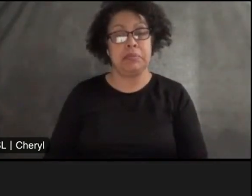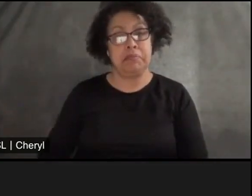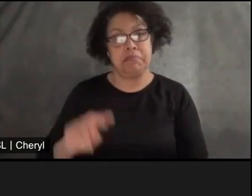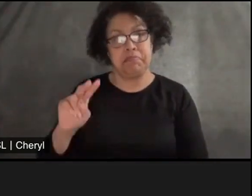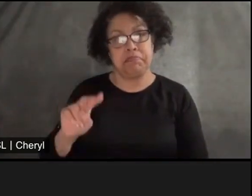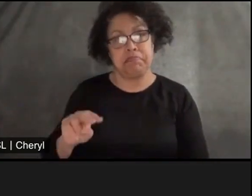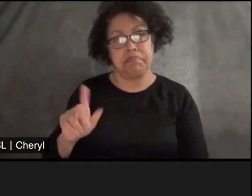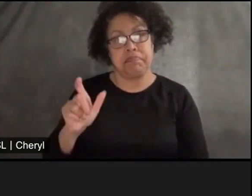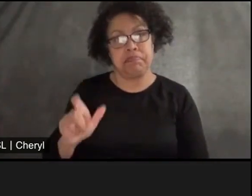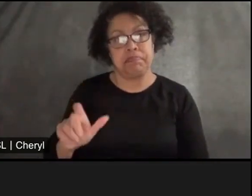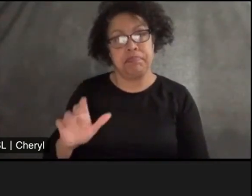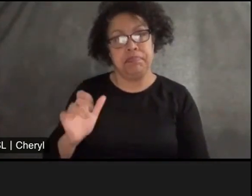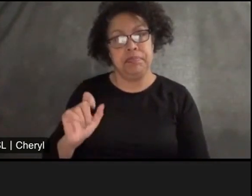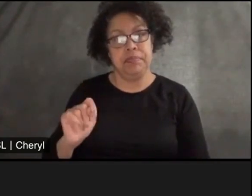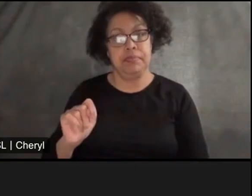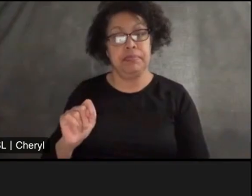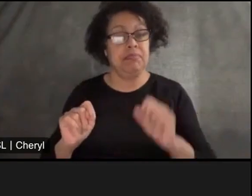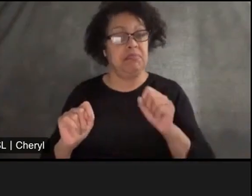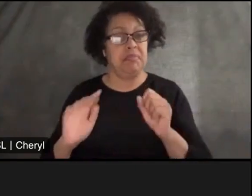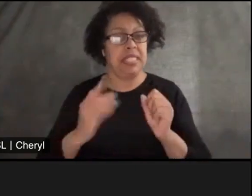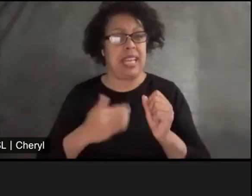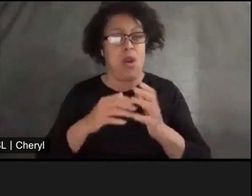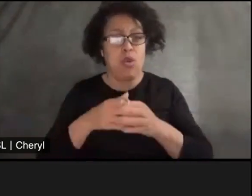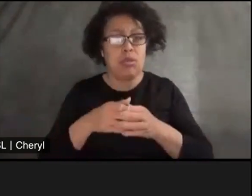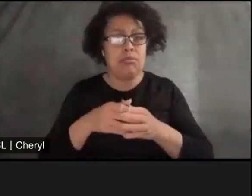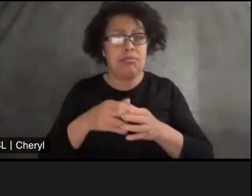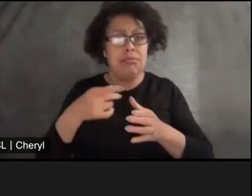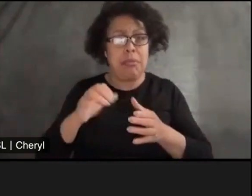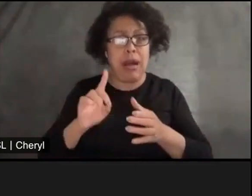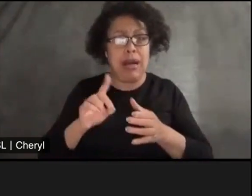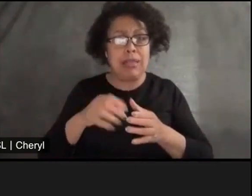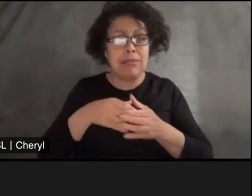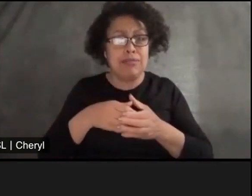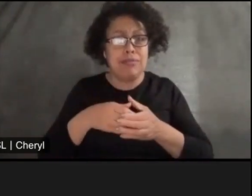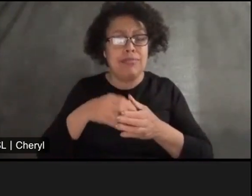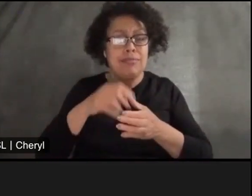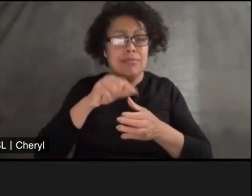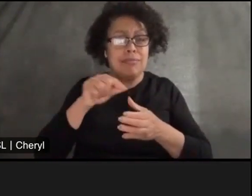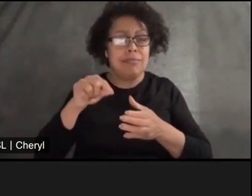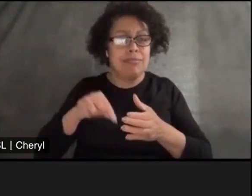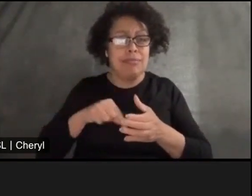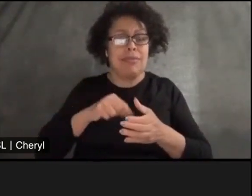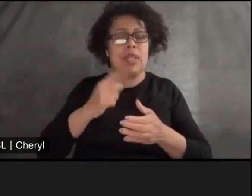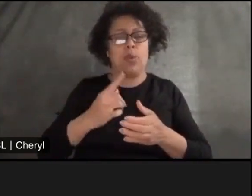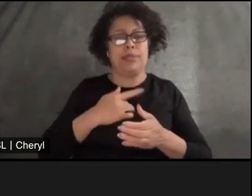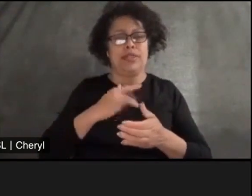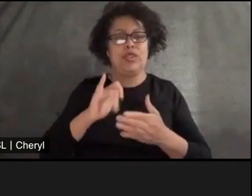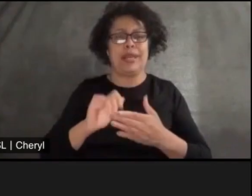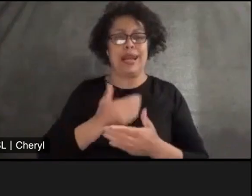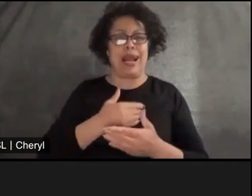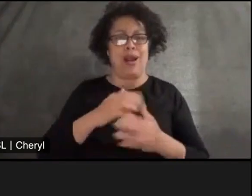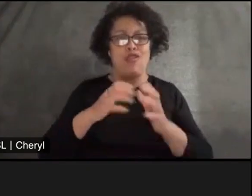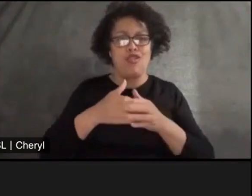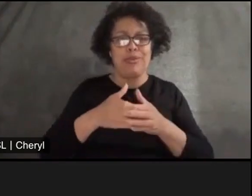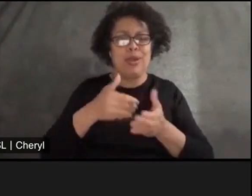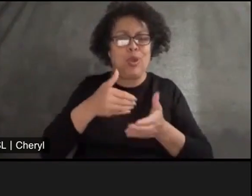Yeah, our pods. I think there's always this assumption that with our pods, our closest connections are